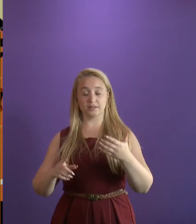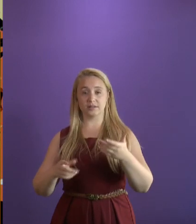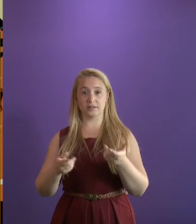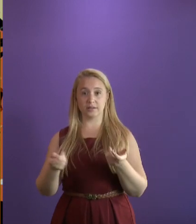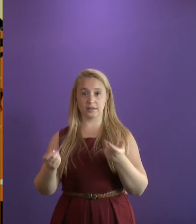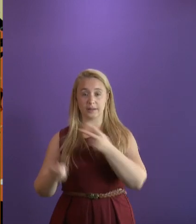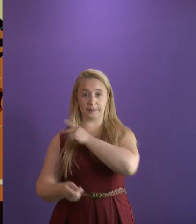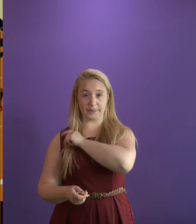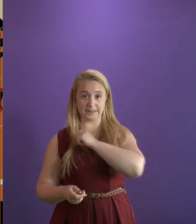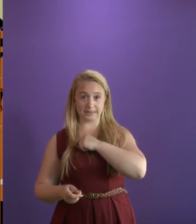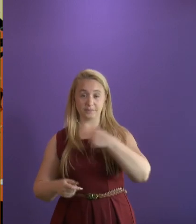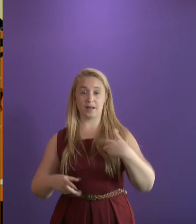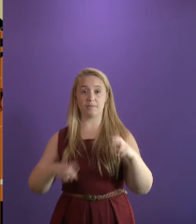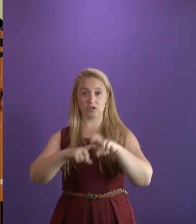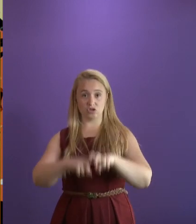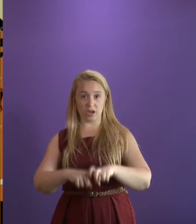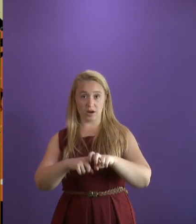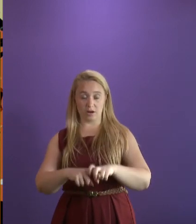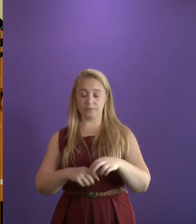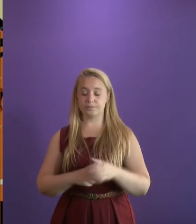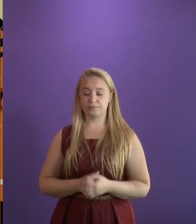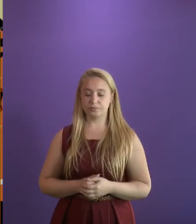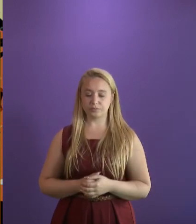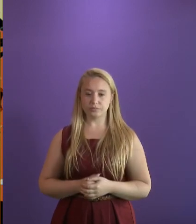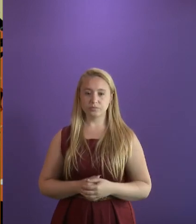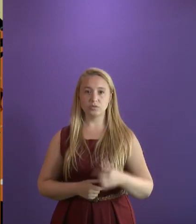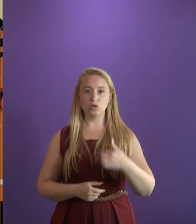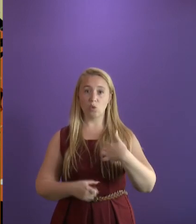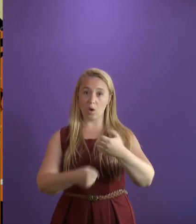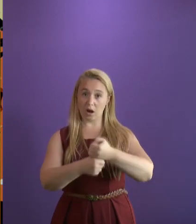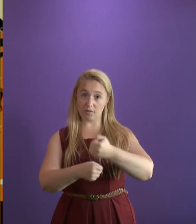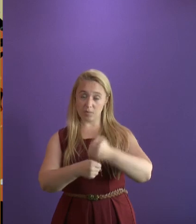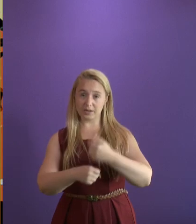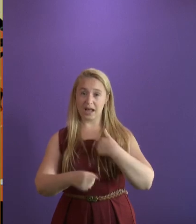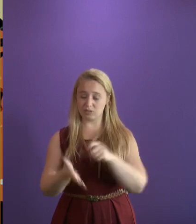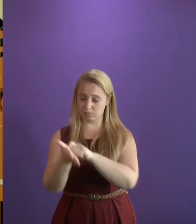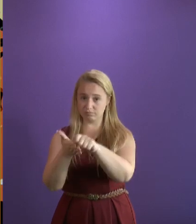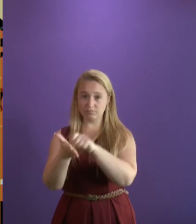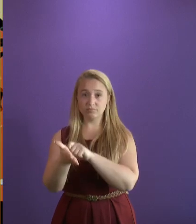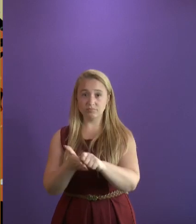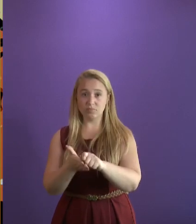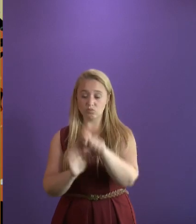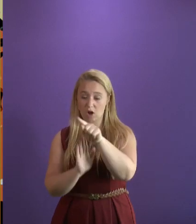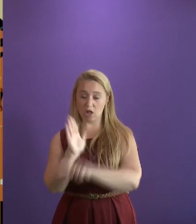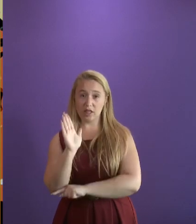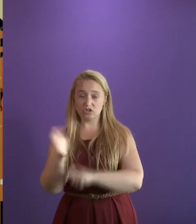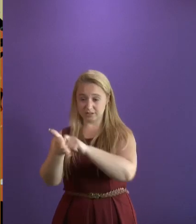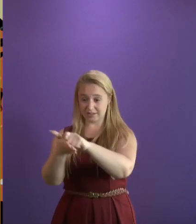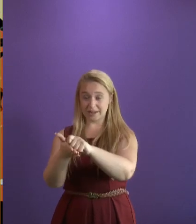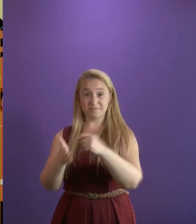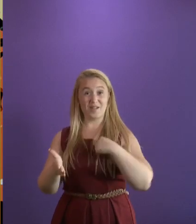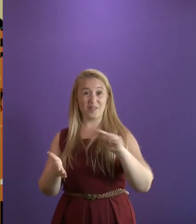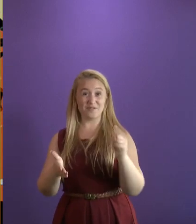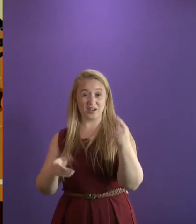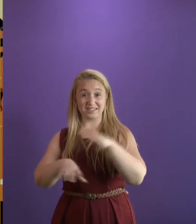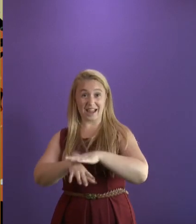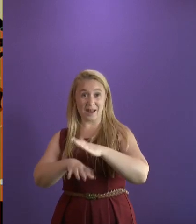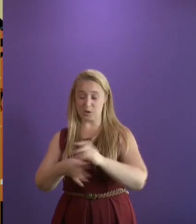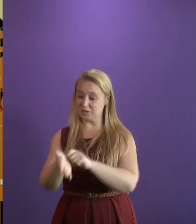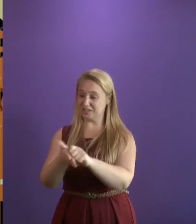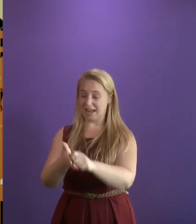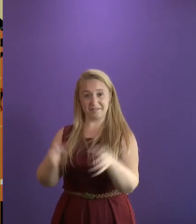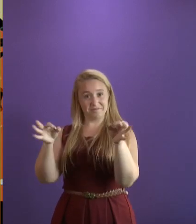gender representation in public boards. As Minister in Government, I got to sign those regulations. It was one of the first regulations I signed as Minister. As Minister